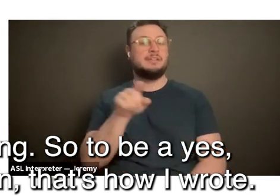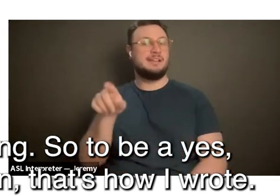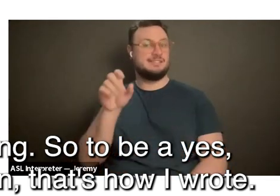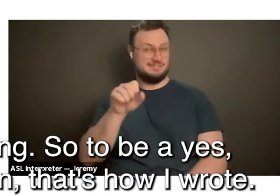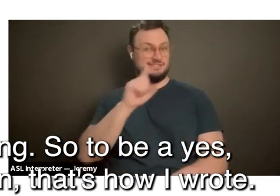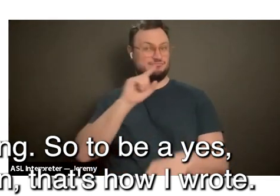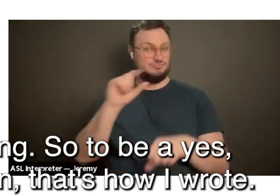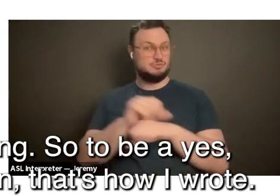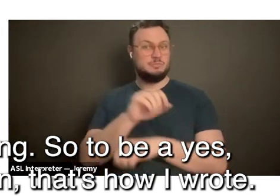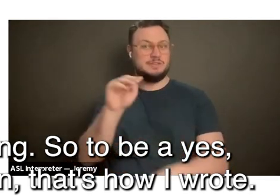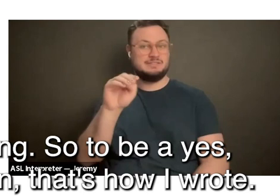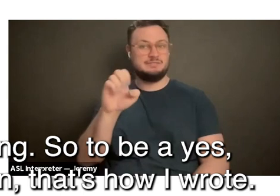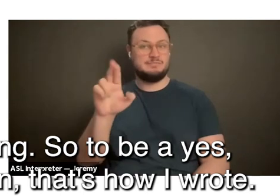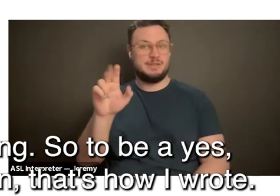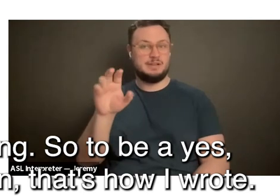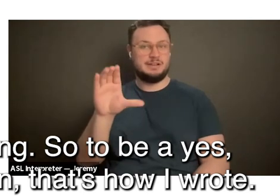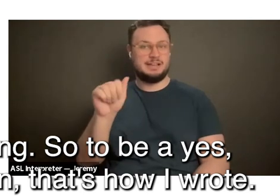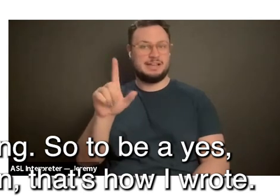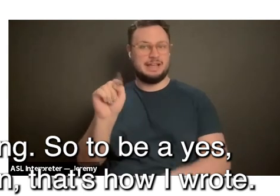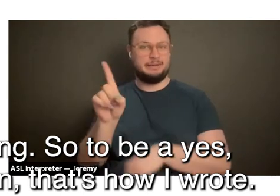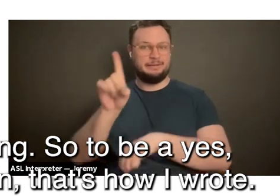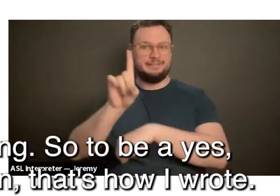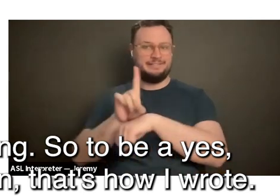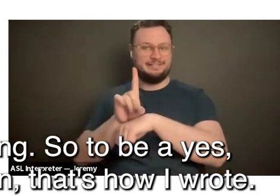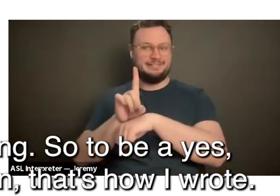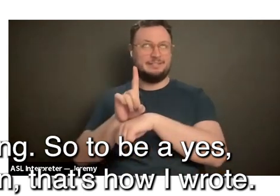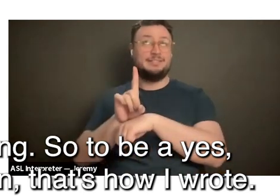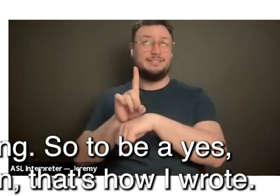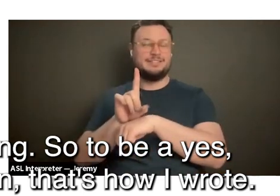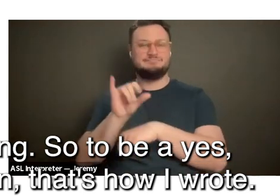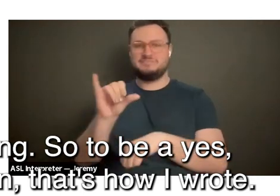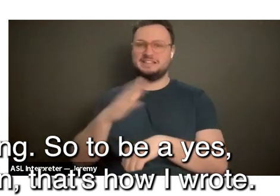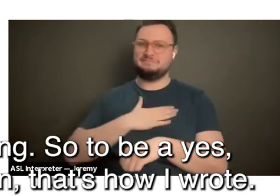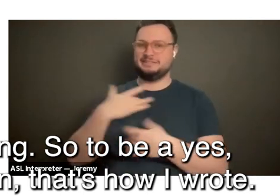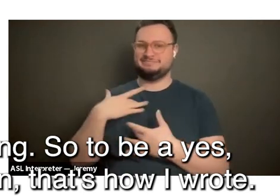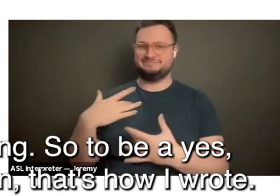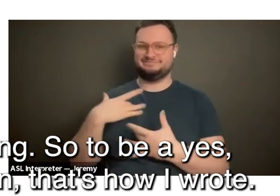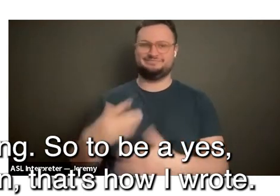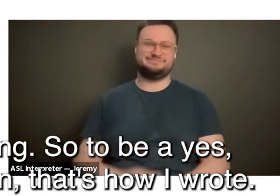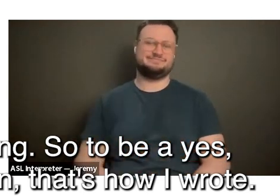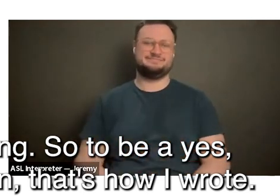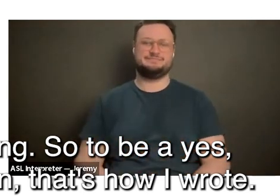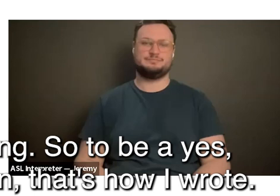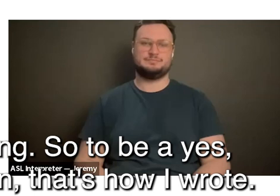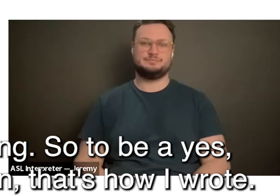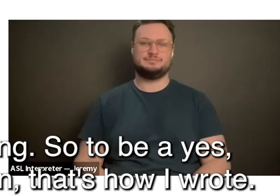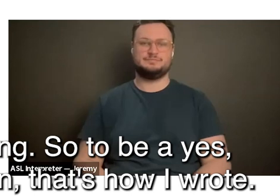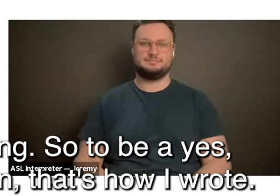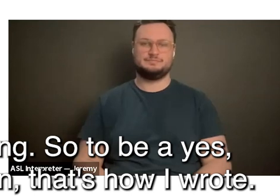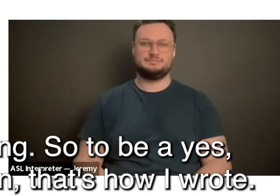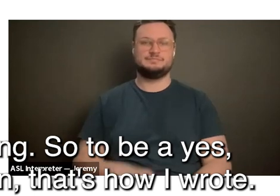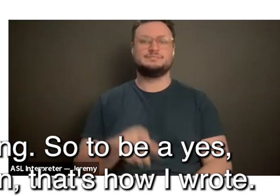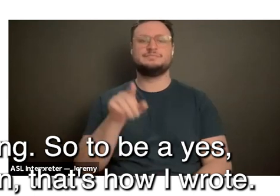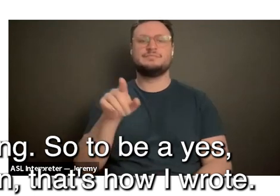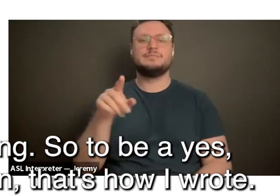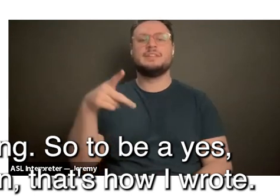real meerkat on my head, because why not? Again, that's how I roll. And it's just a picture of me in Paradise Wildlife